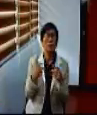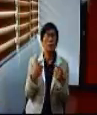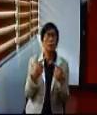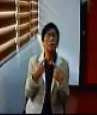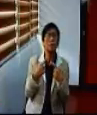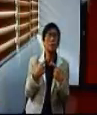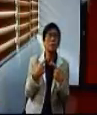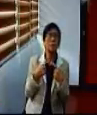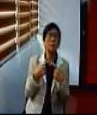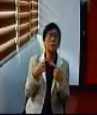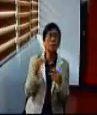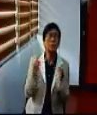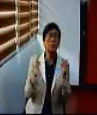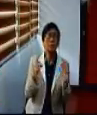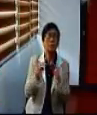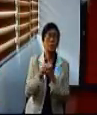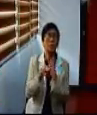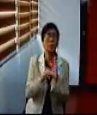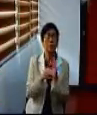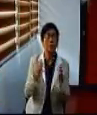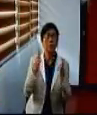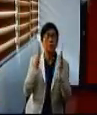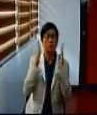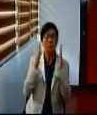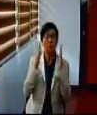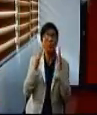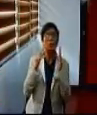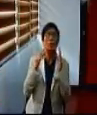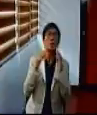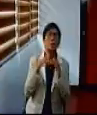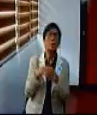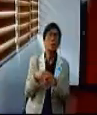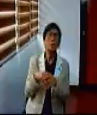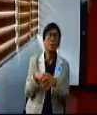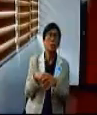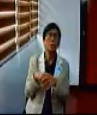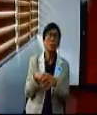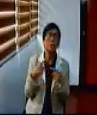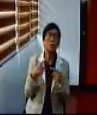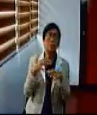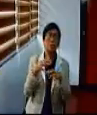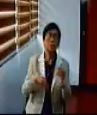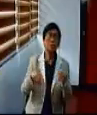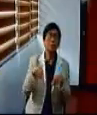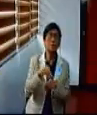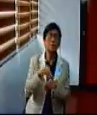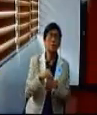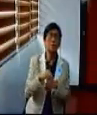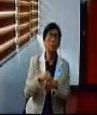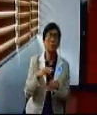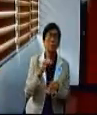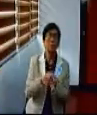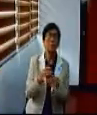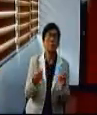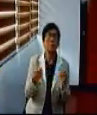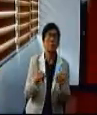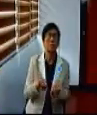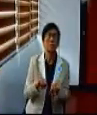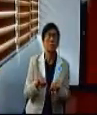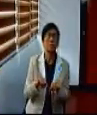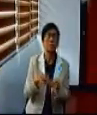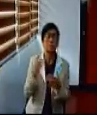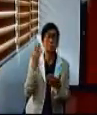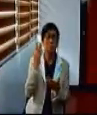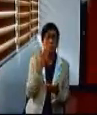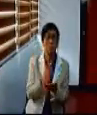quasi-judicial mandate to hear and award compensation at the end of it, or even issue cease and desist